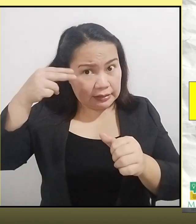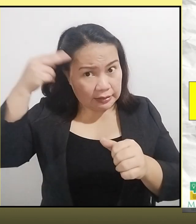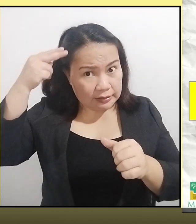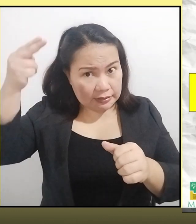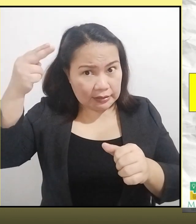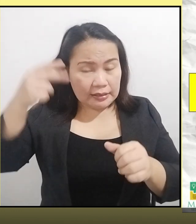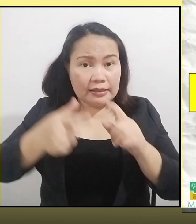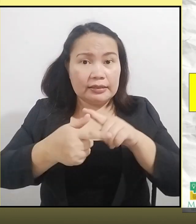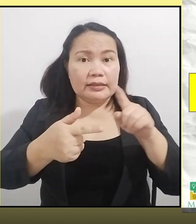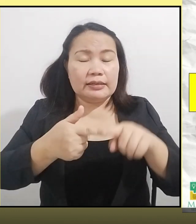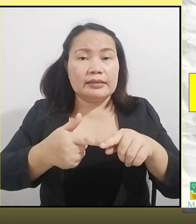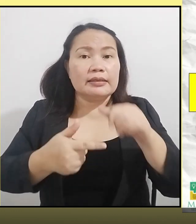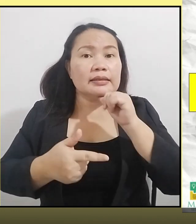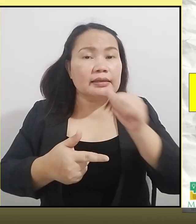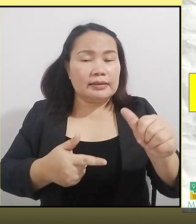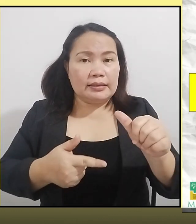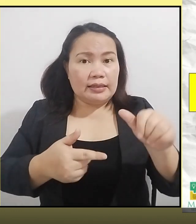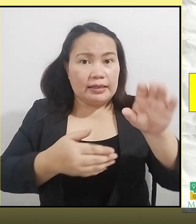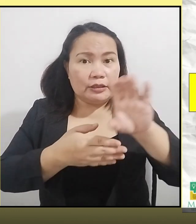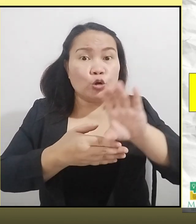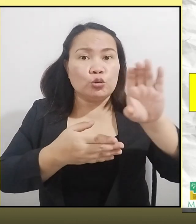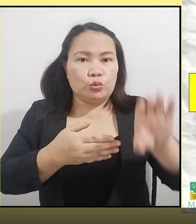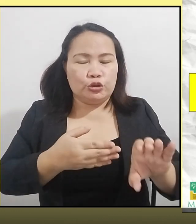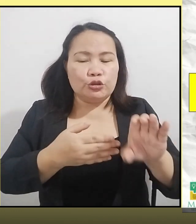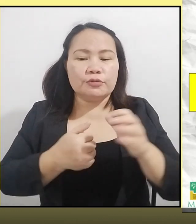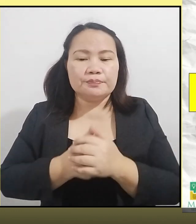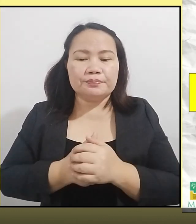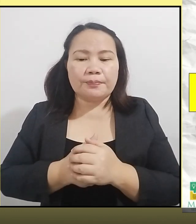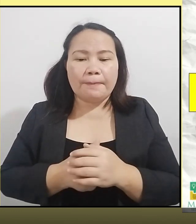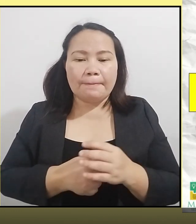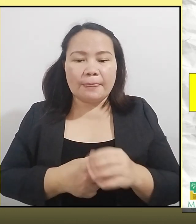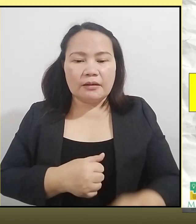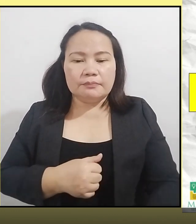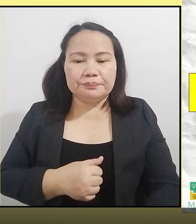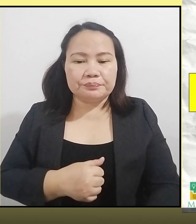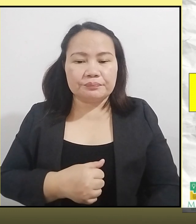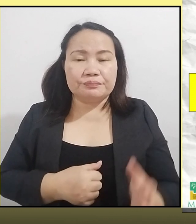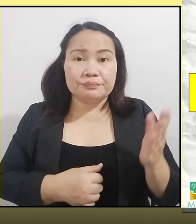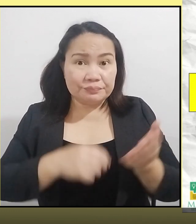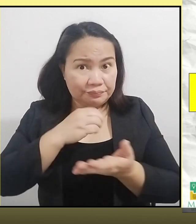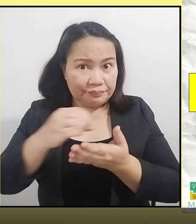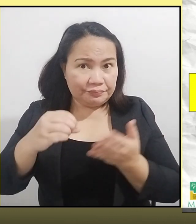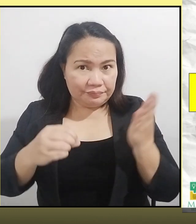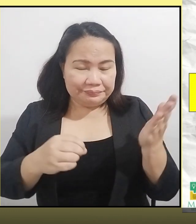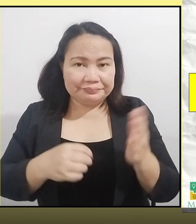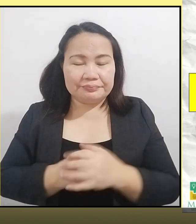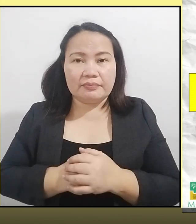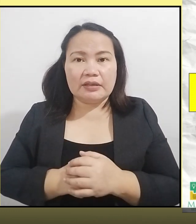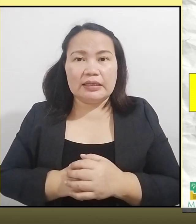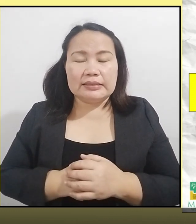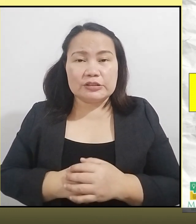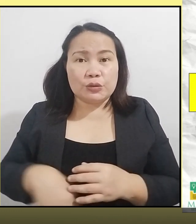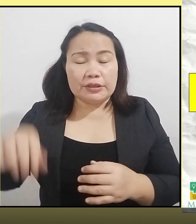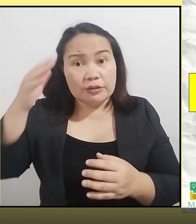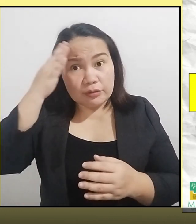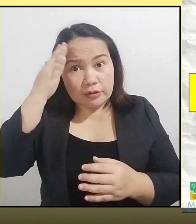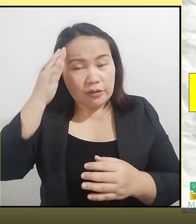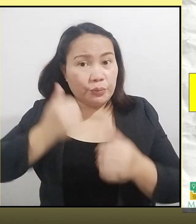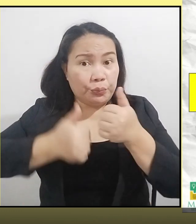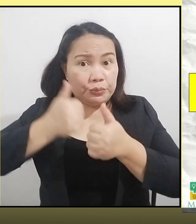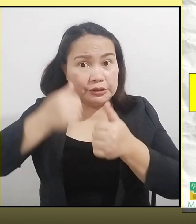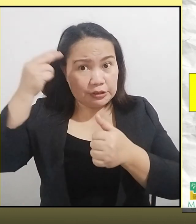magiging inverse. So, we write it this way, not P and not Q. Now, we identify kung ano yung